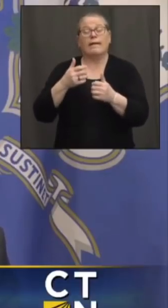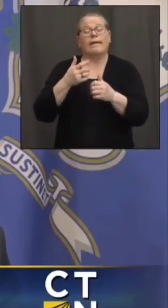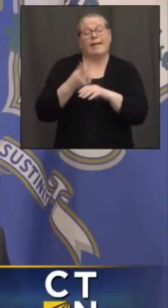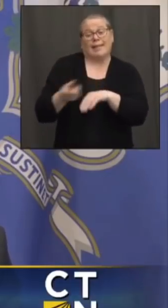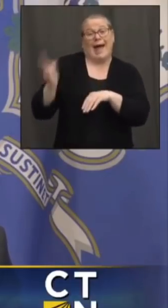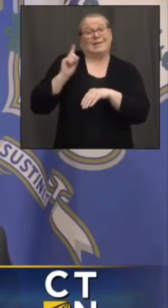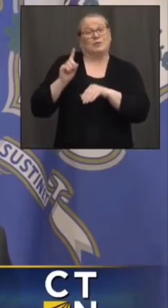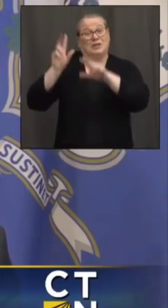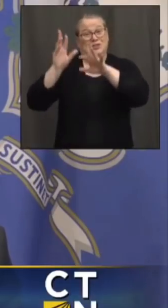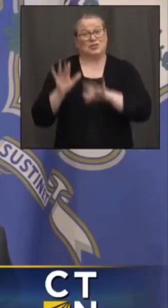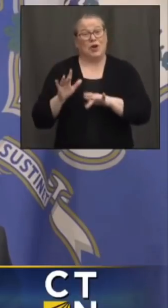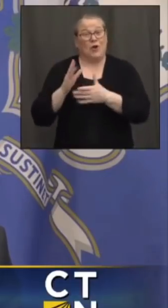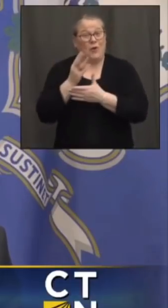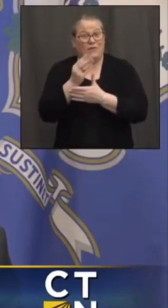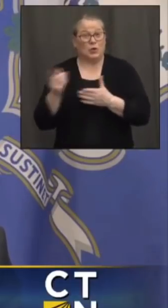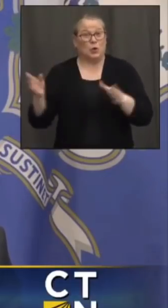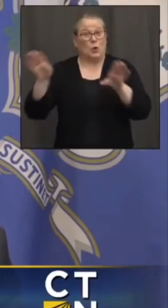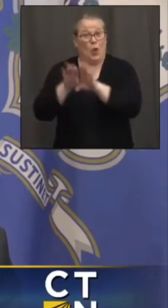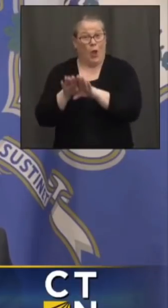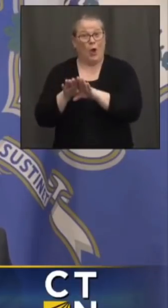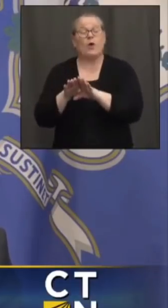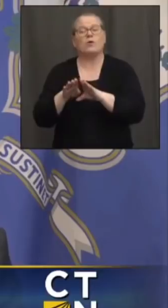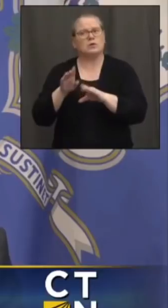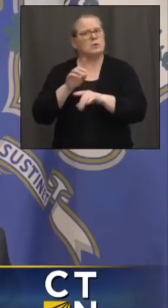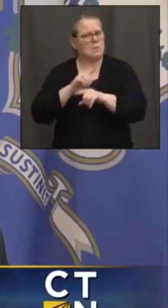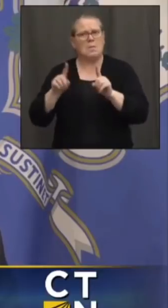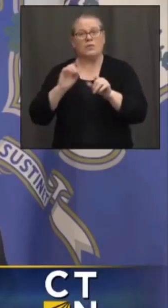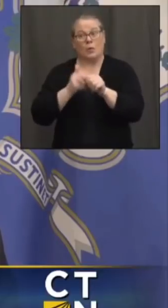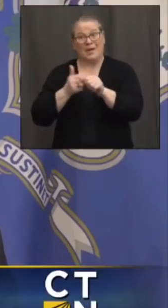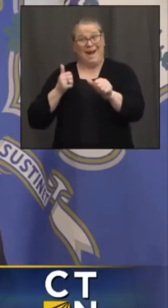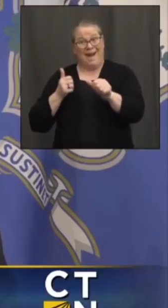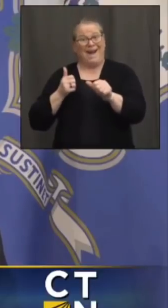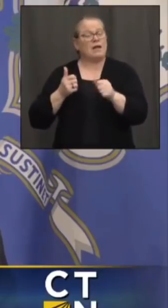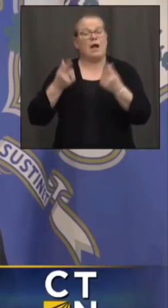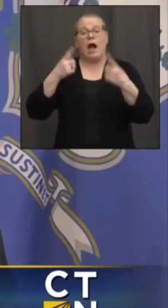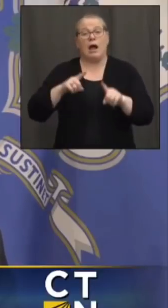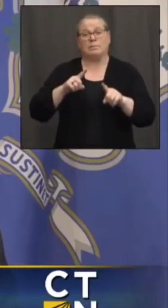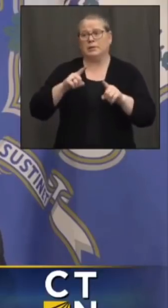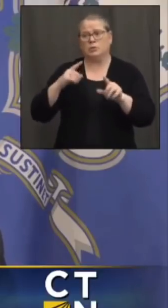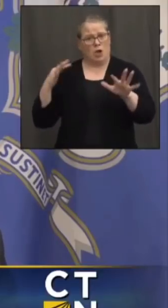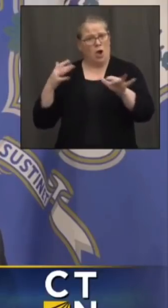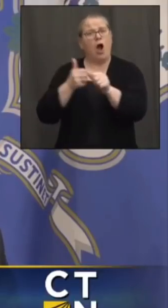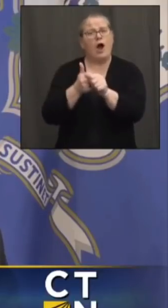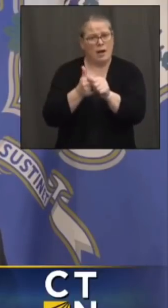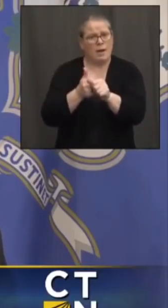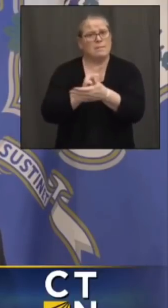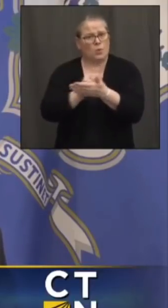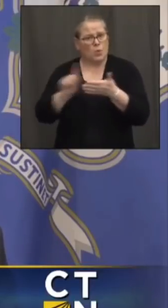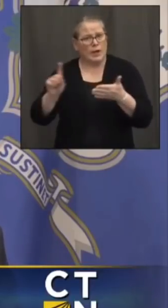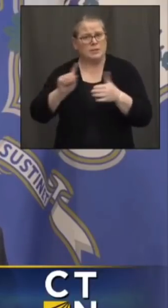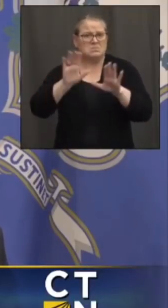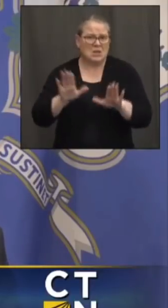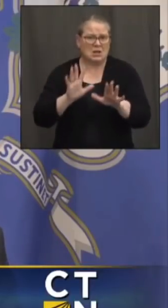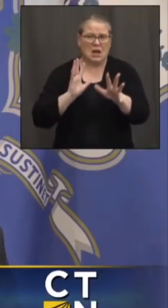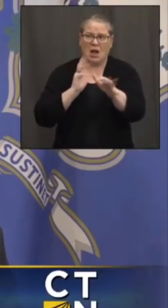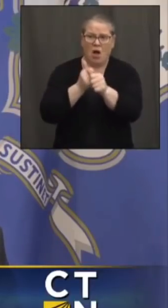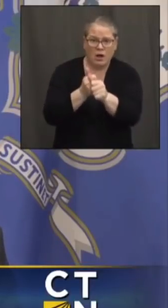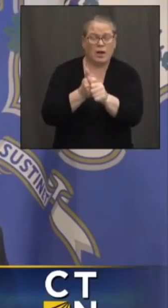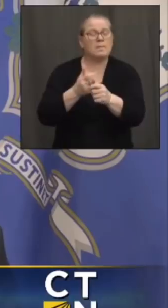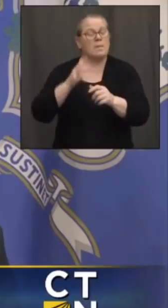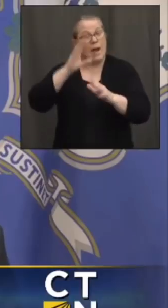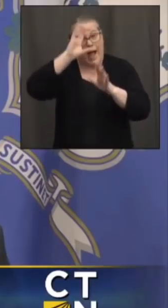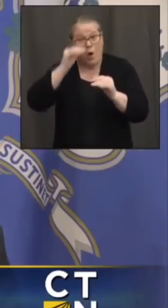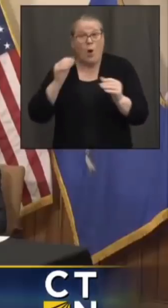it accelerated by a factor of 3 or 5. And we've talked to Pfizer, talked to Moderna. Everybody knows our appetite for